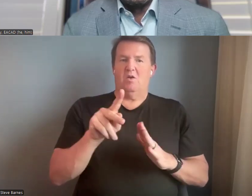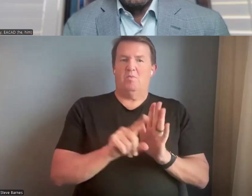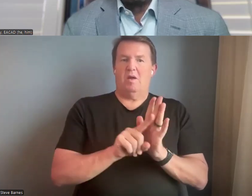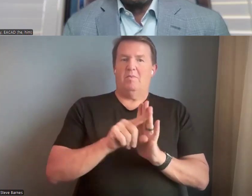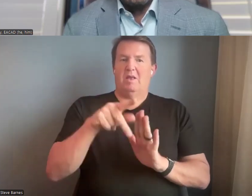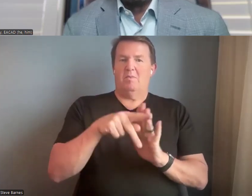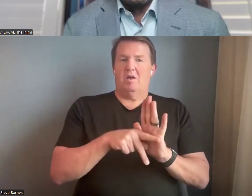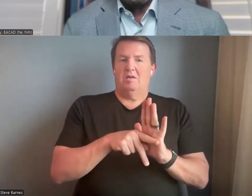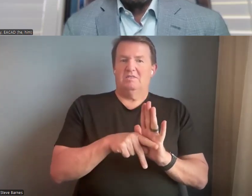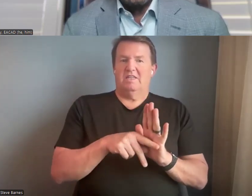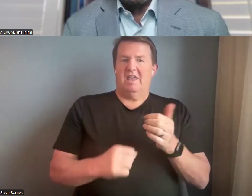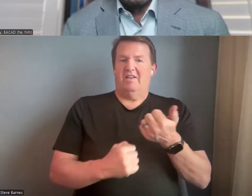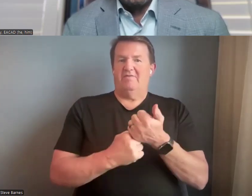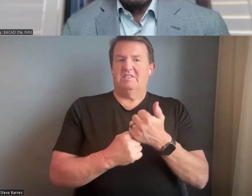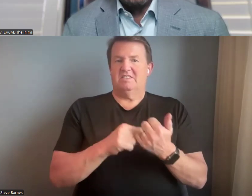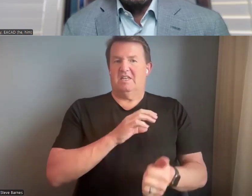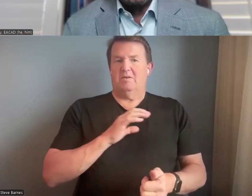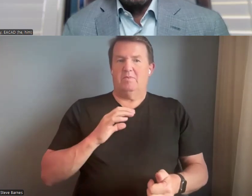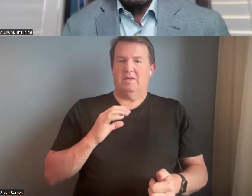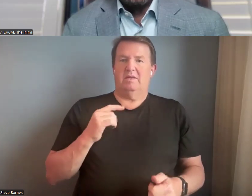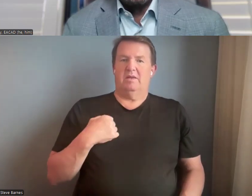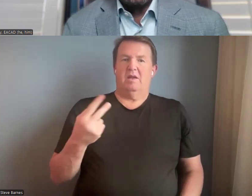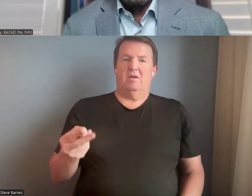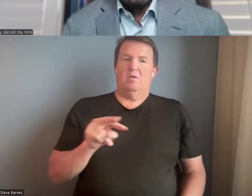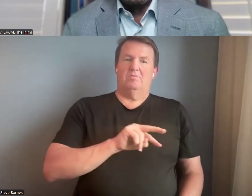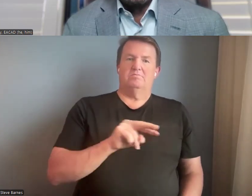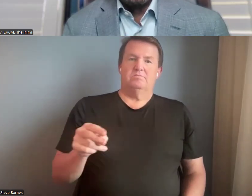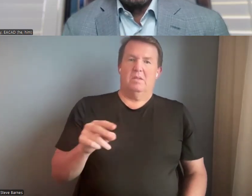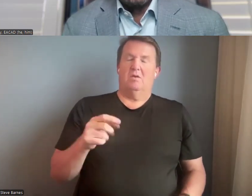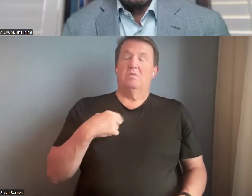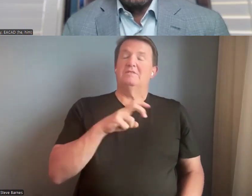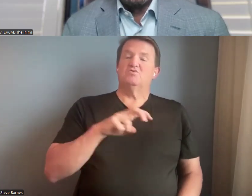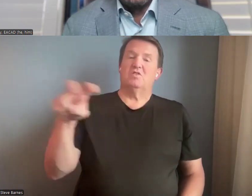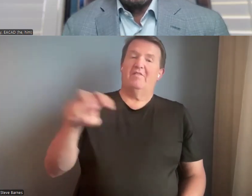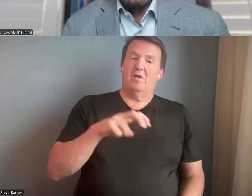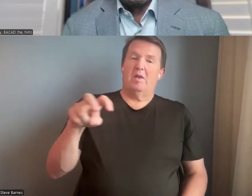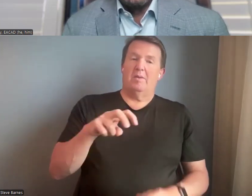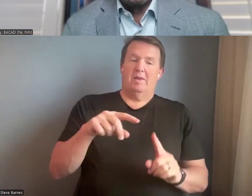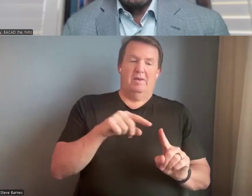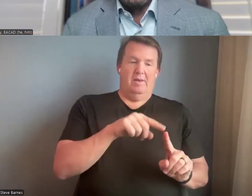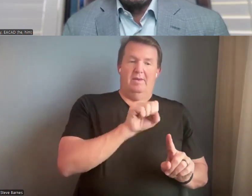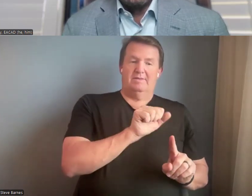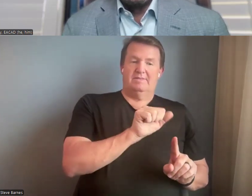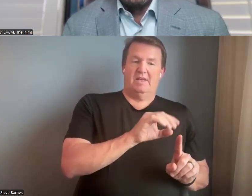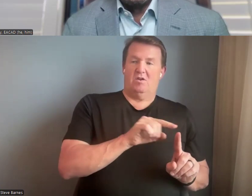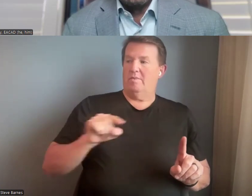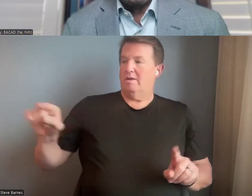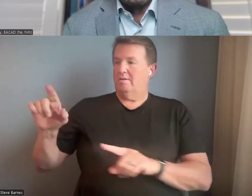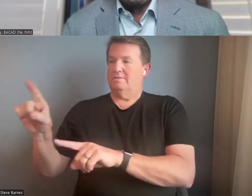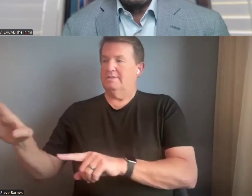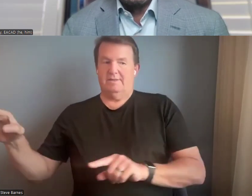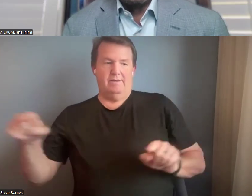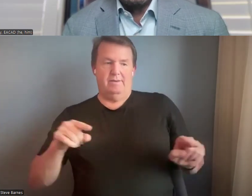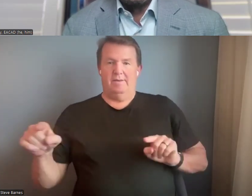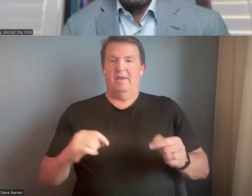Advocacy Committee, in which I go back and forth to Washington, D.C. and Sacramento to lobby and advocate for individuals